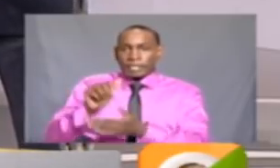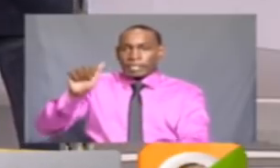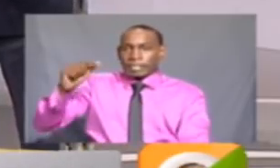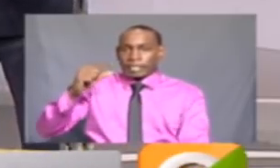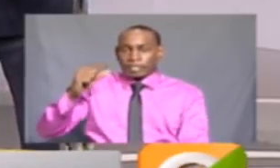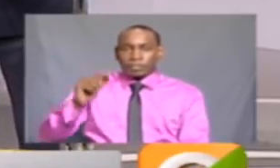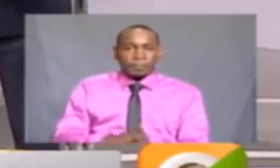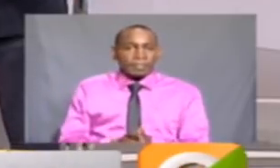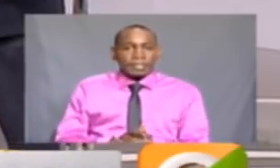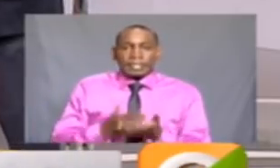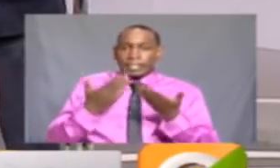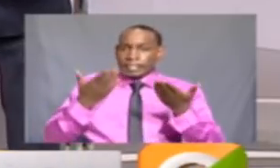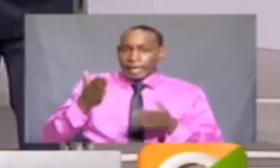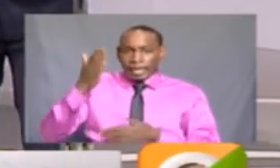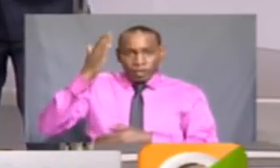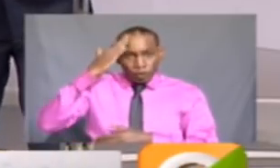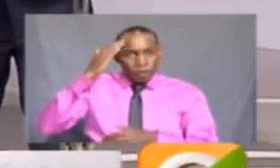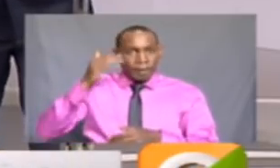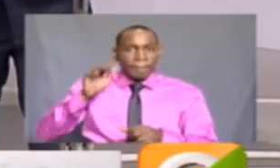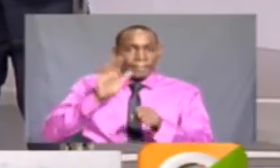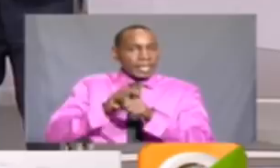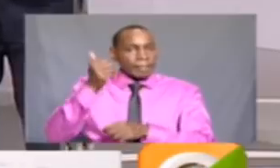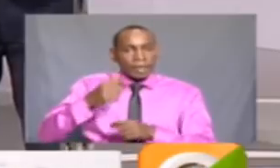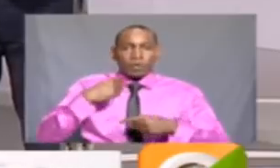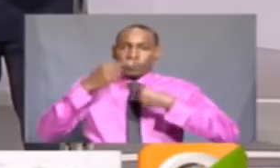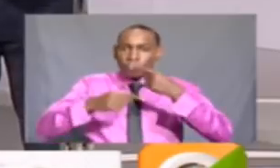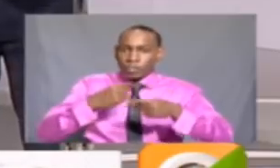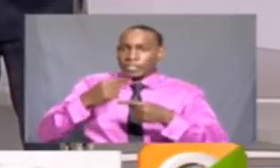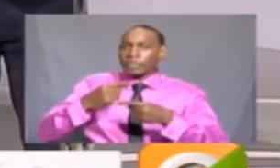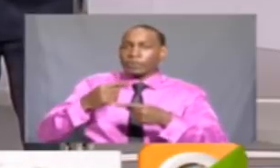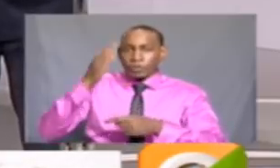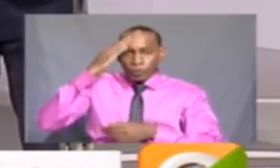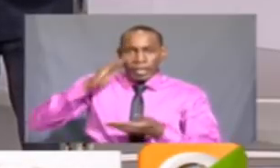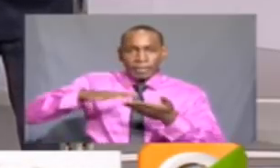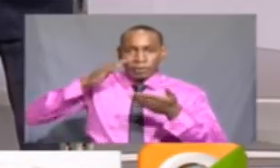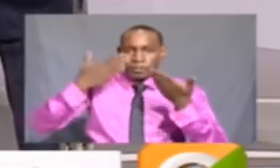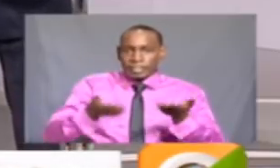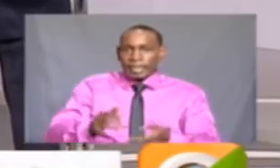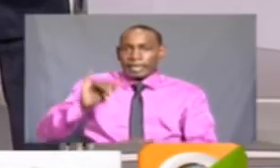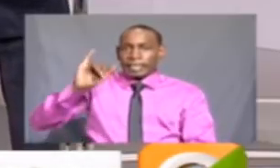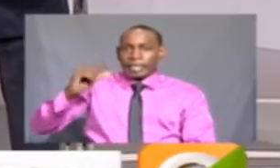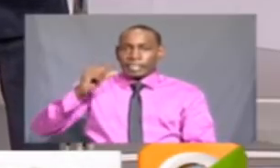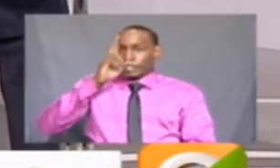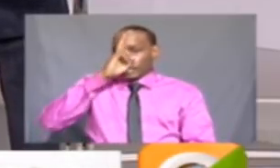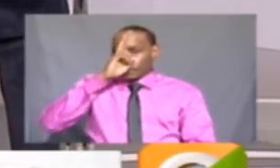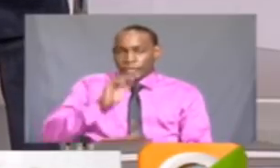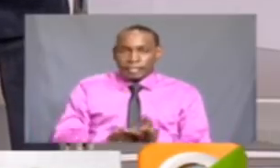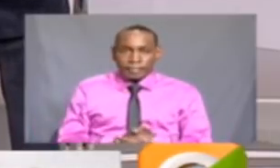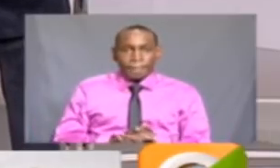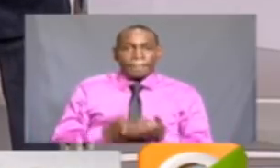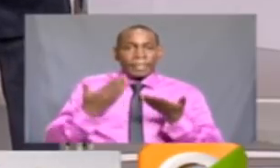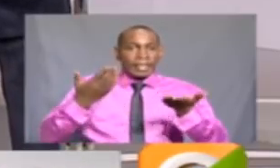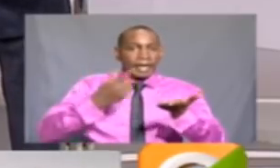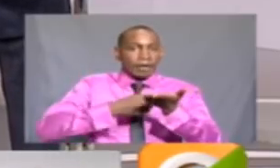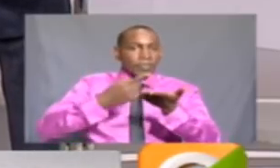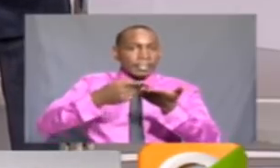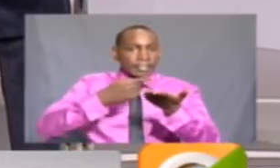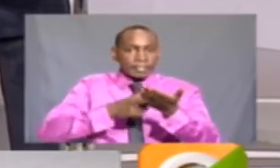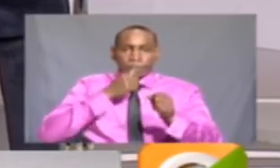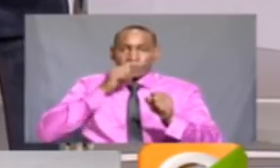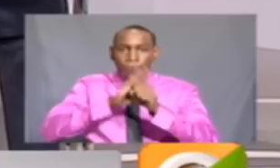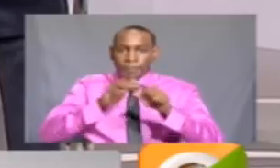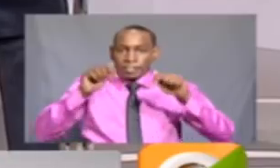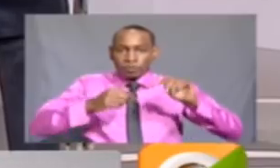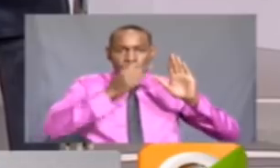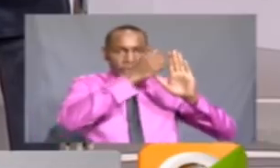Not much is known now as well, but we'll continue to learn more about him because he's now the Inspector General of Police. Now, let's talk a little bit more about his promises today. He